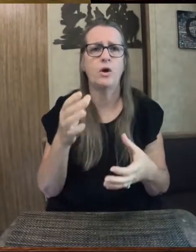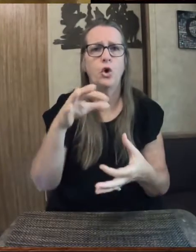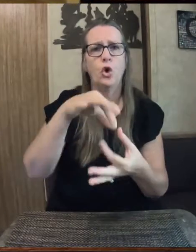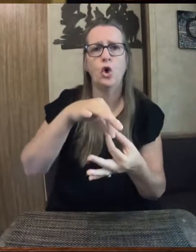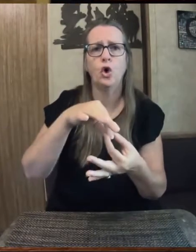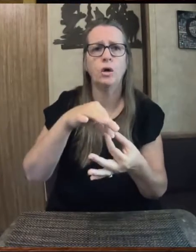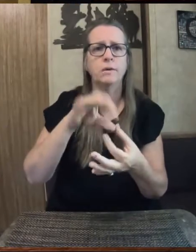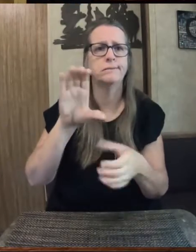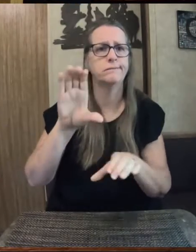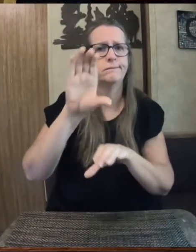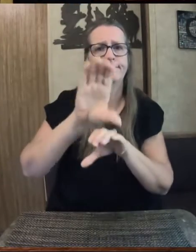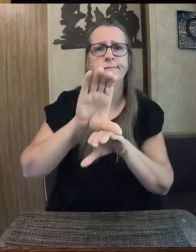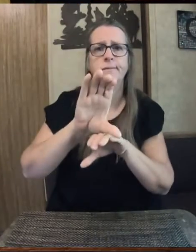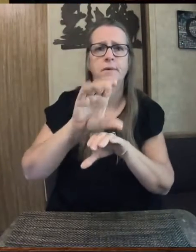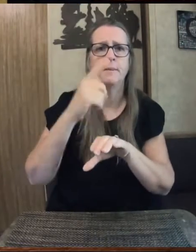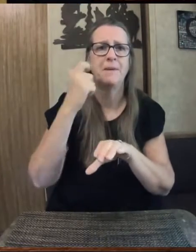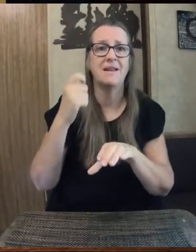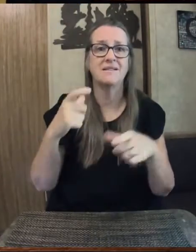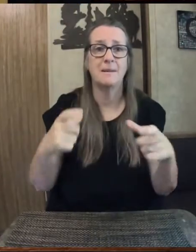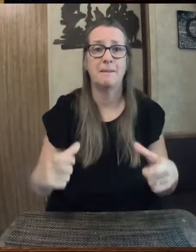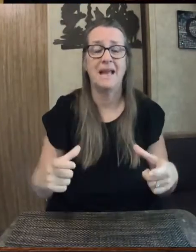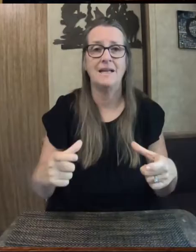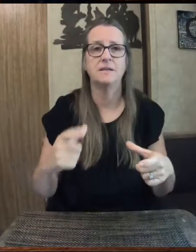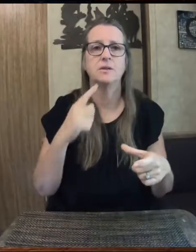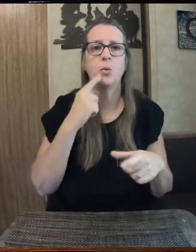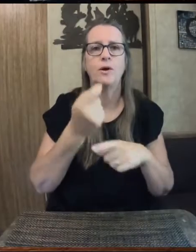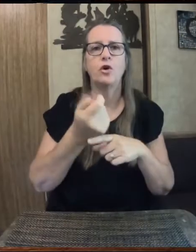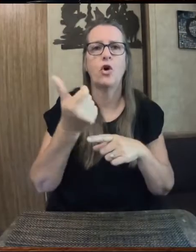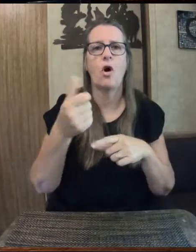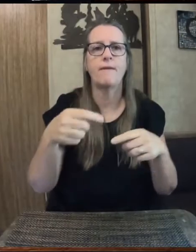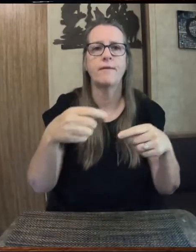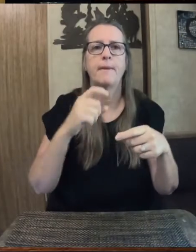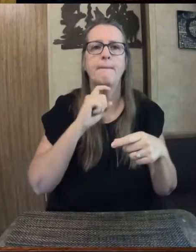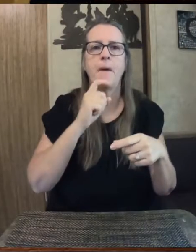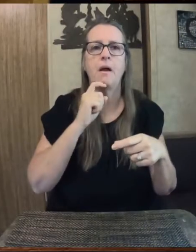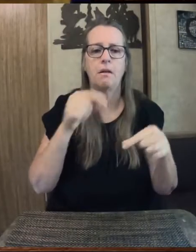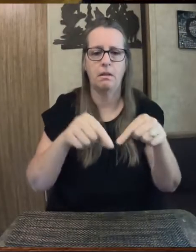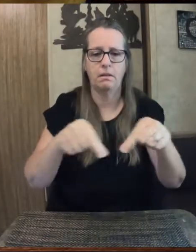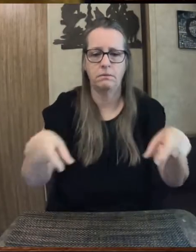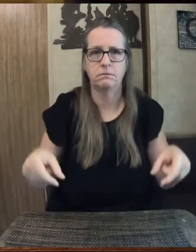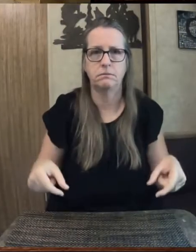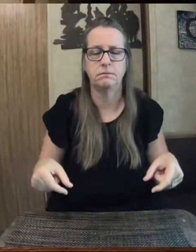on the top because our plates are extra large. We just removed the metal piece.